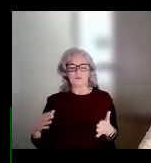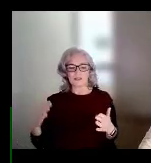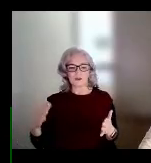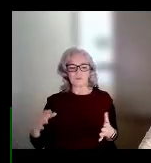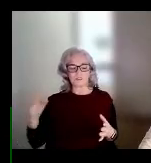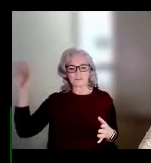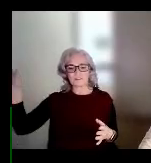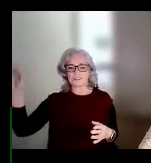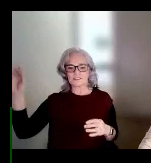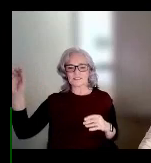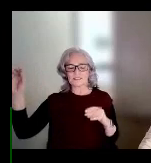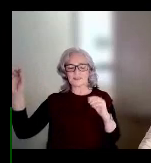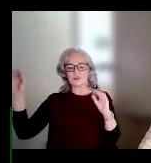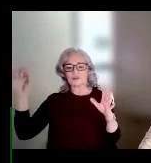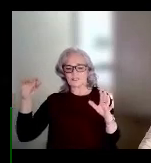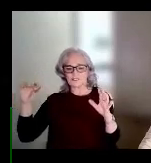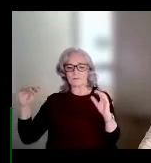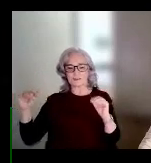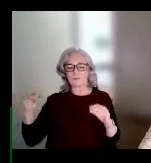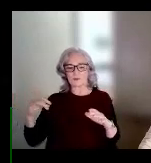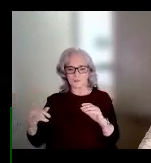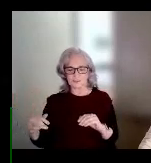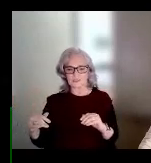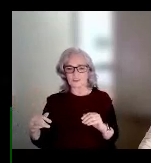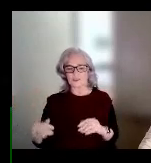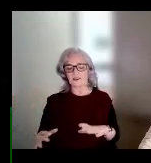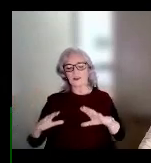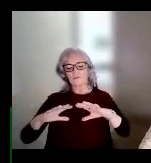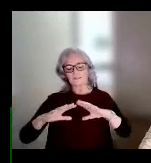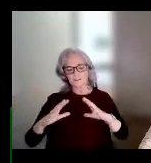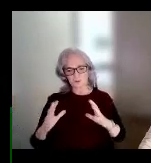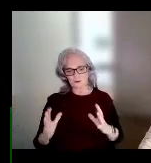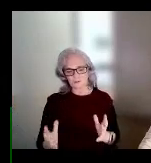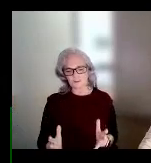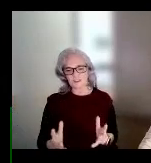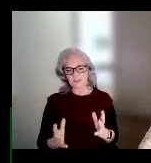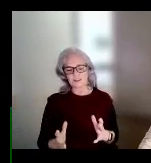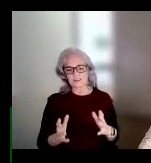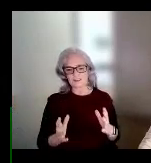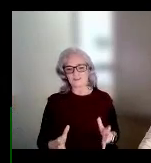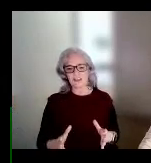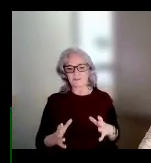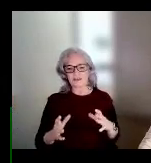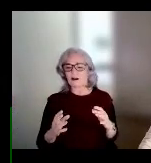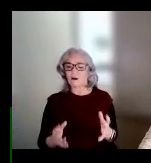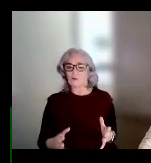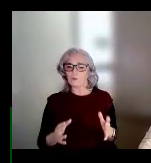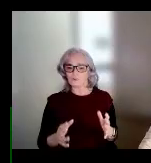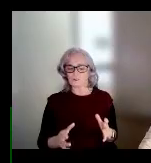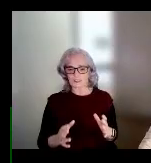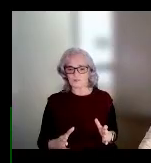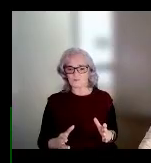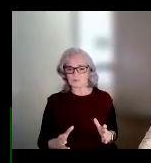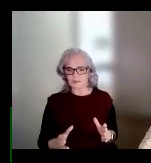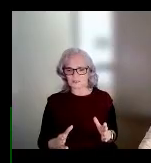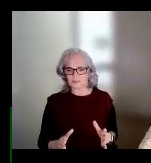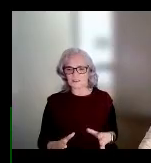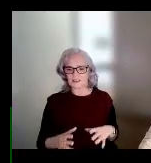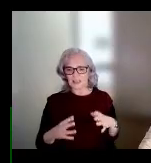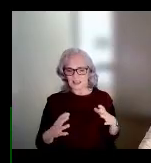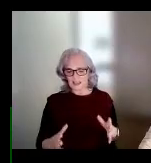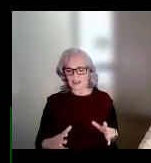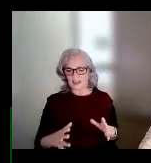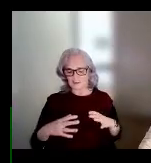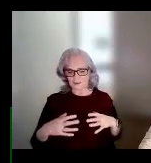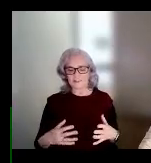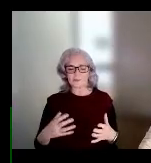Because so often we know with services, they don't always speak well to each other. But if the person with MND and their family are holders of that